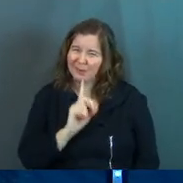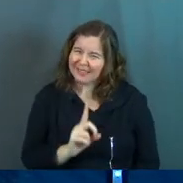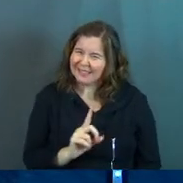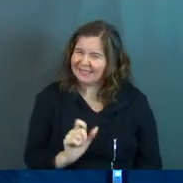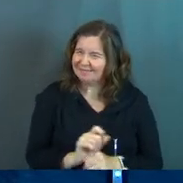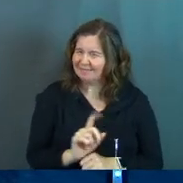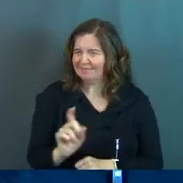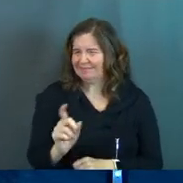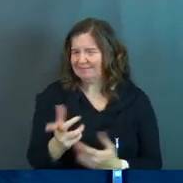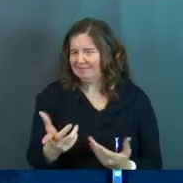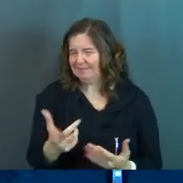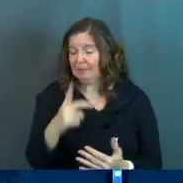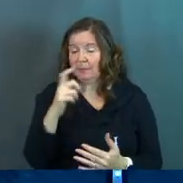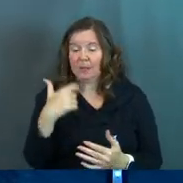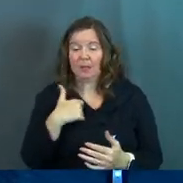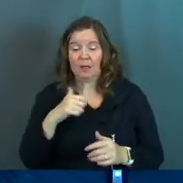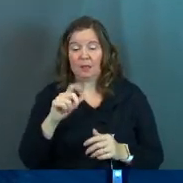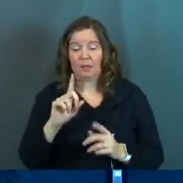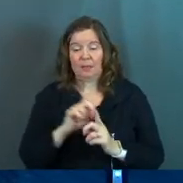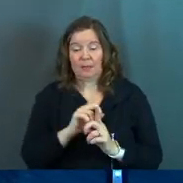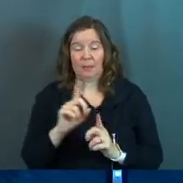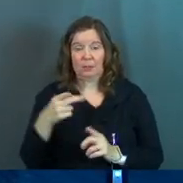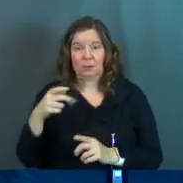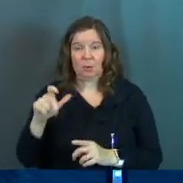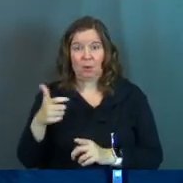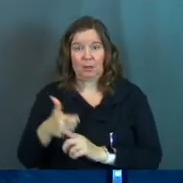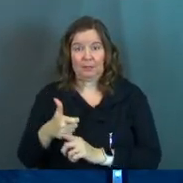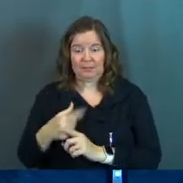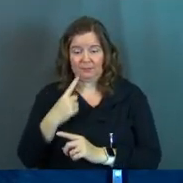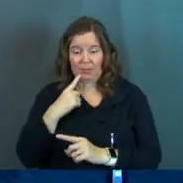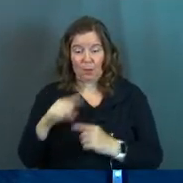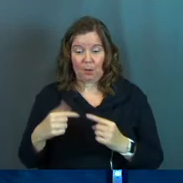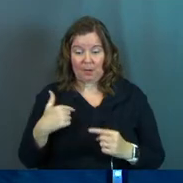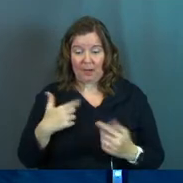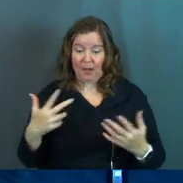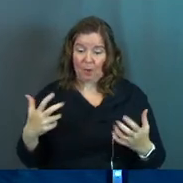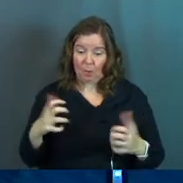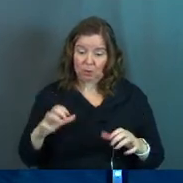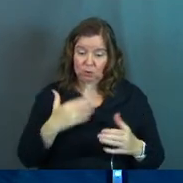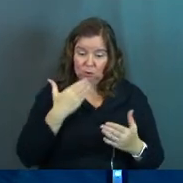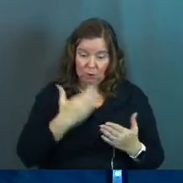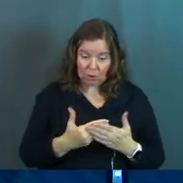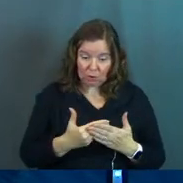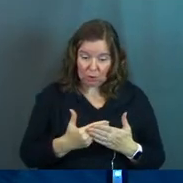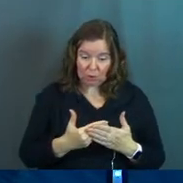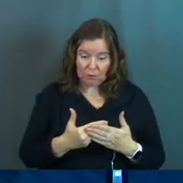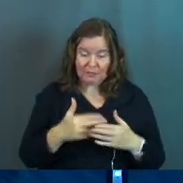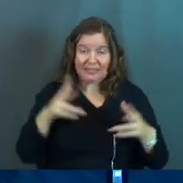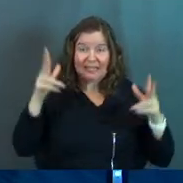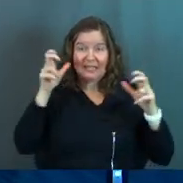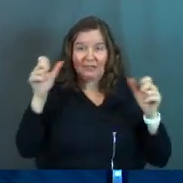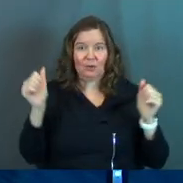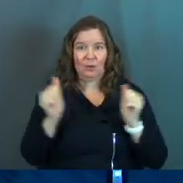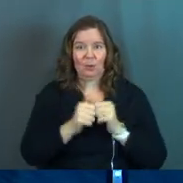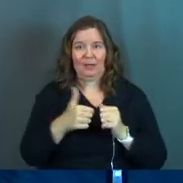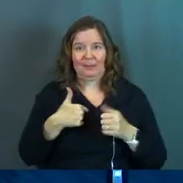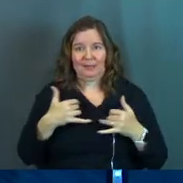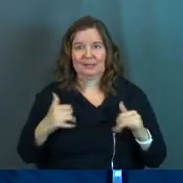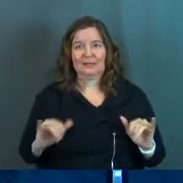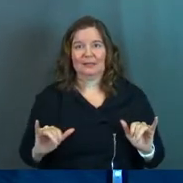they? Because the Apostle Paul himself said, even when I want to do good, evil is right there with